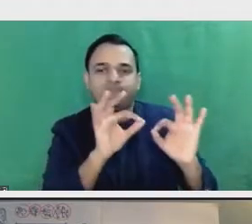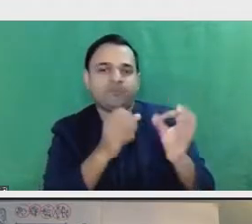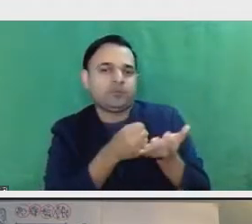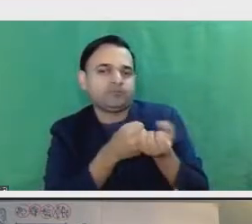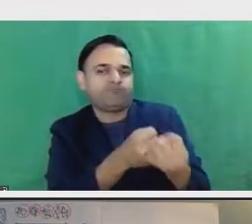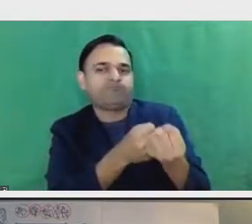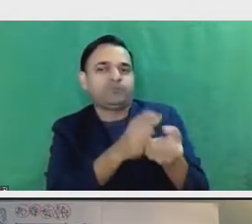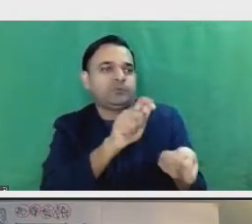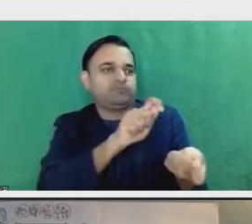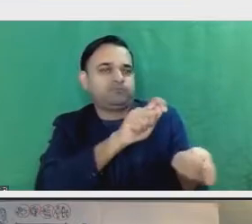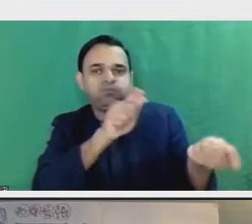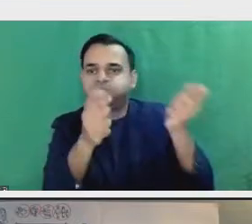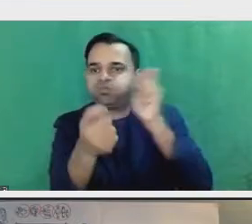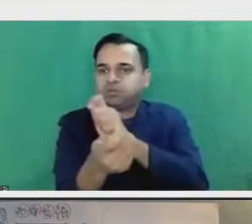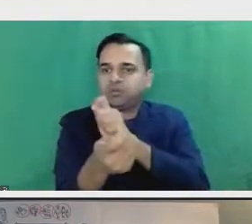to be done